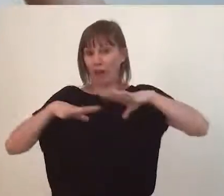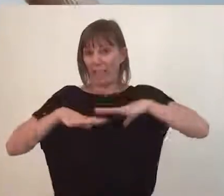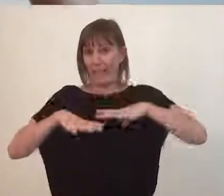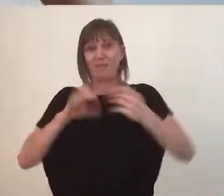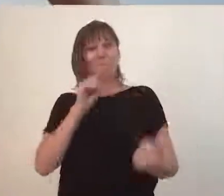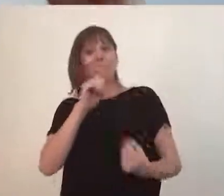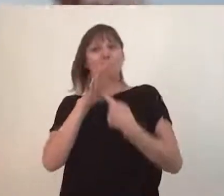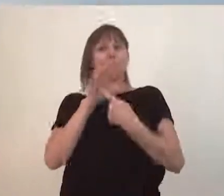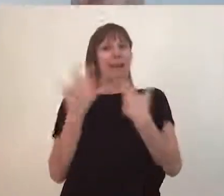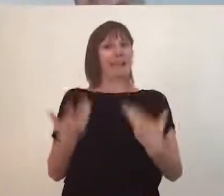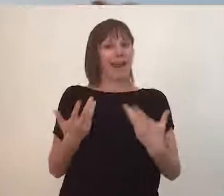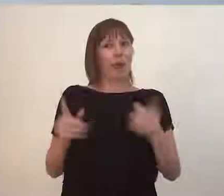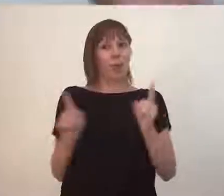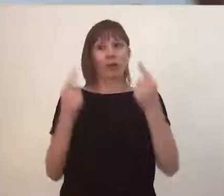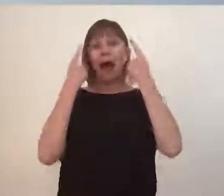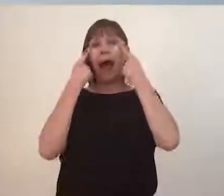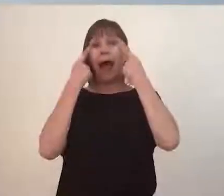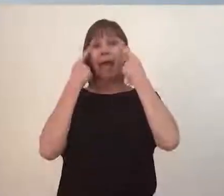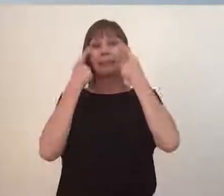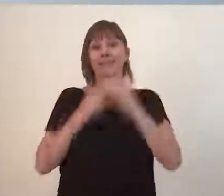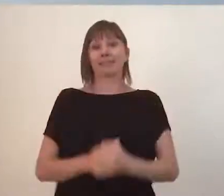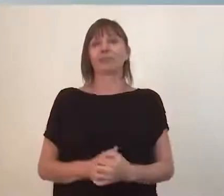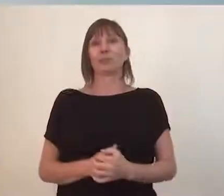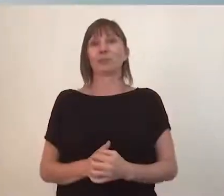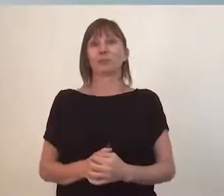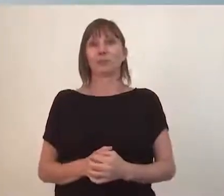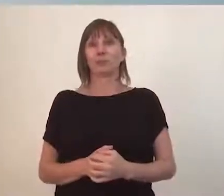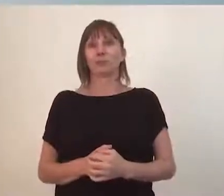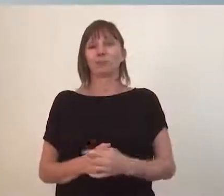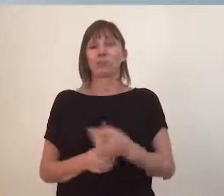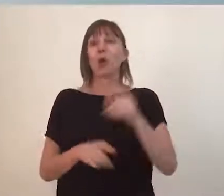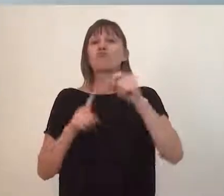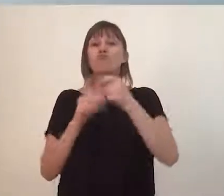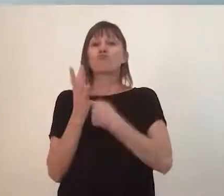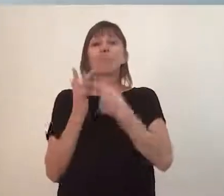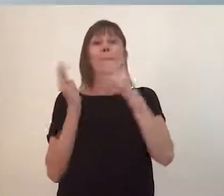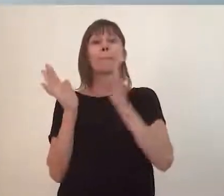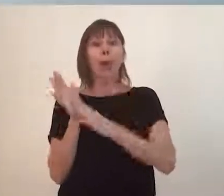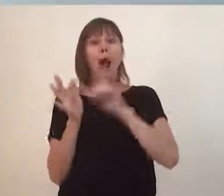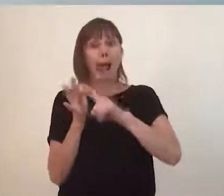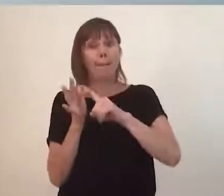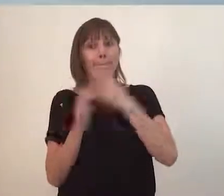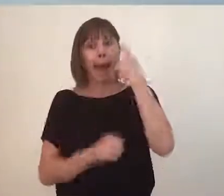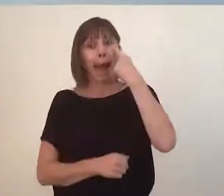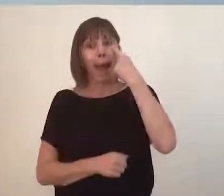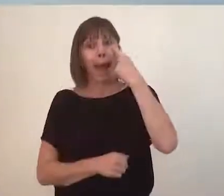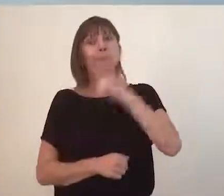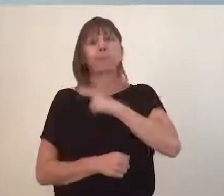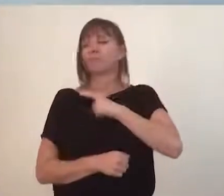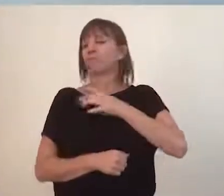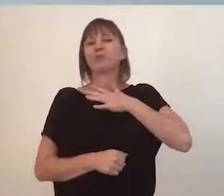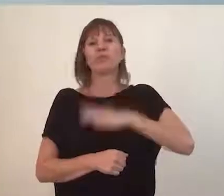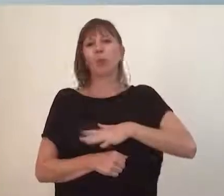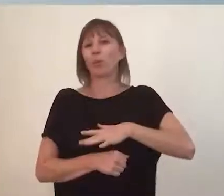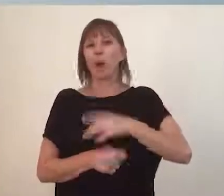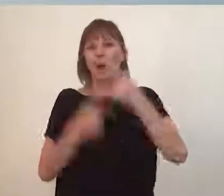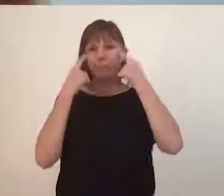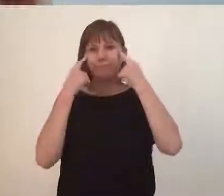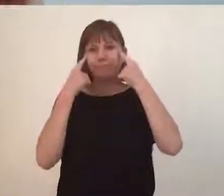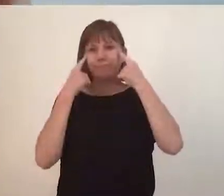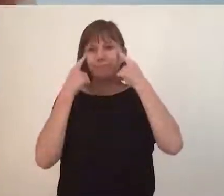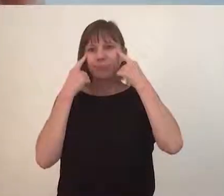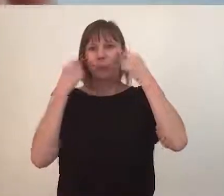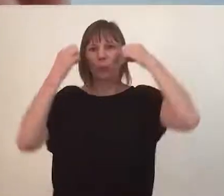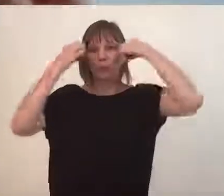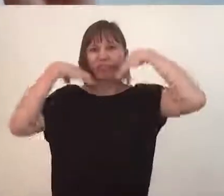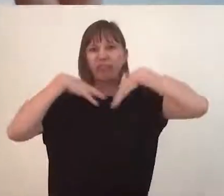This is a nice base makeup look. Now let's get to the main event, the eyes. So I am going to prime the eyes because we